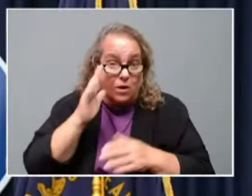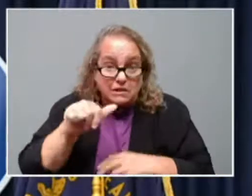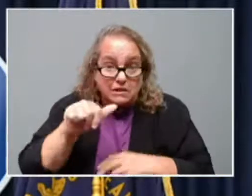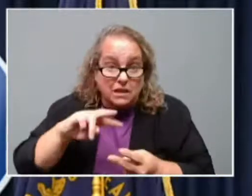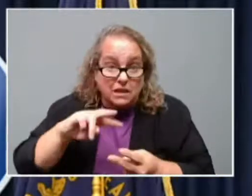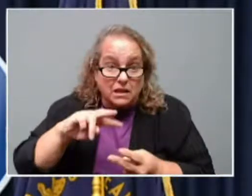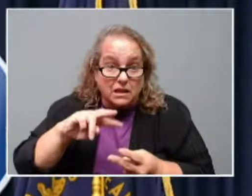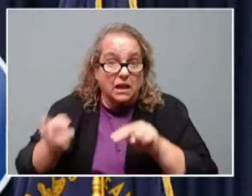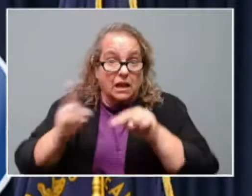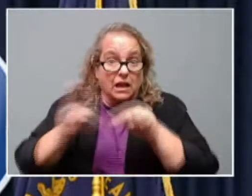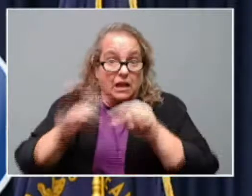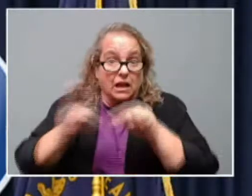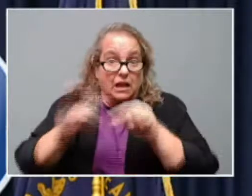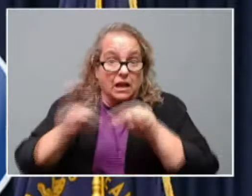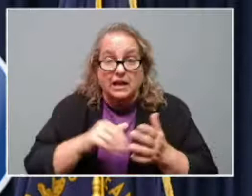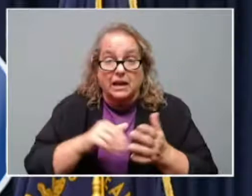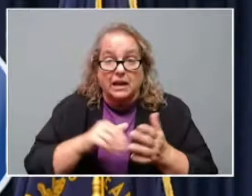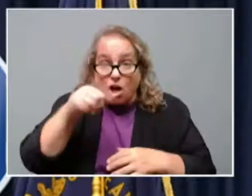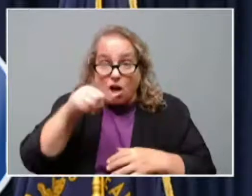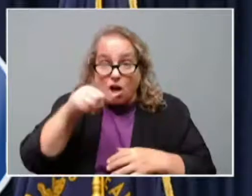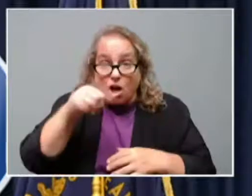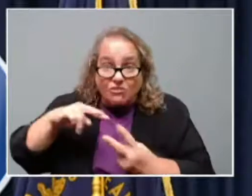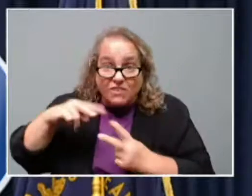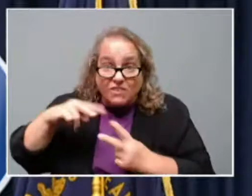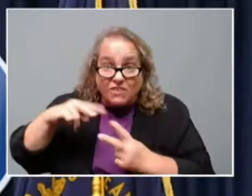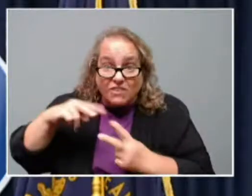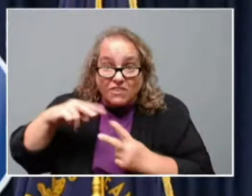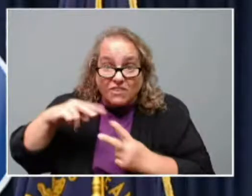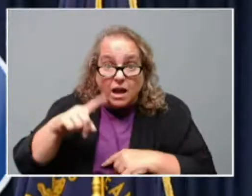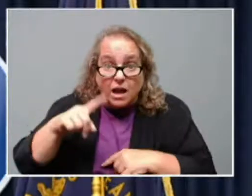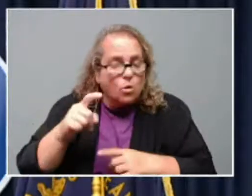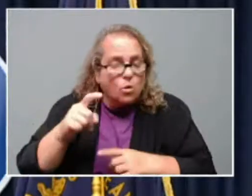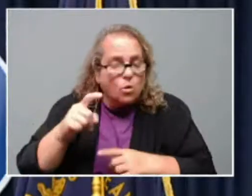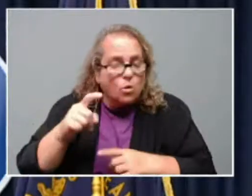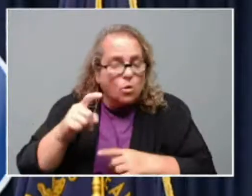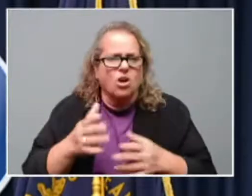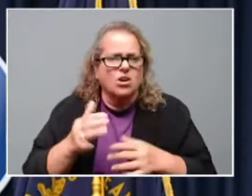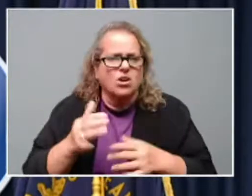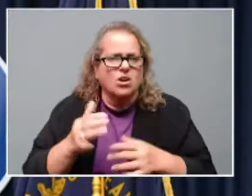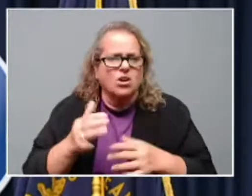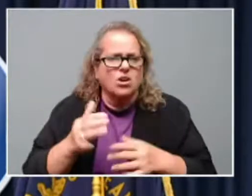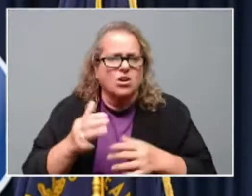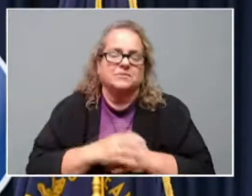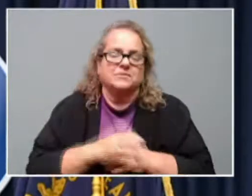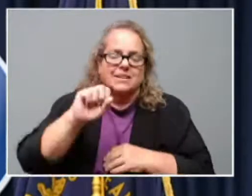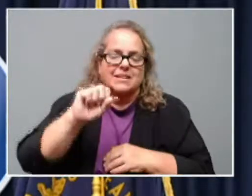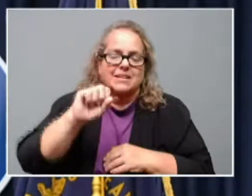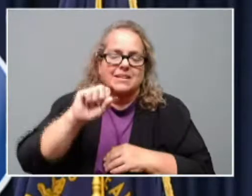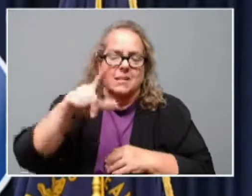Any indication on what exactly might cause it? Yeah, so the sample size is the